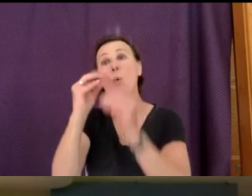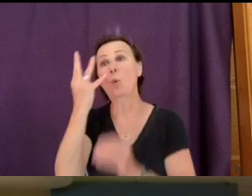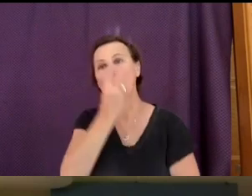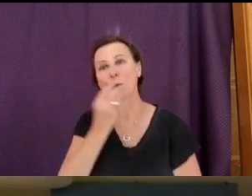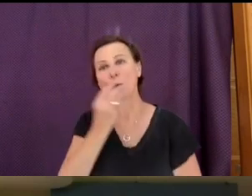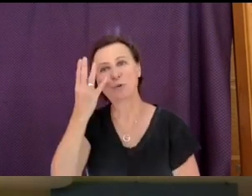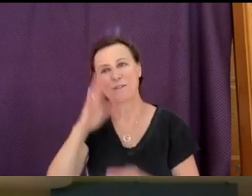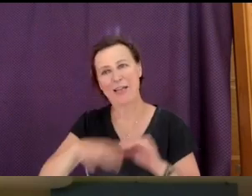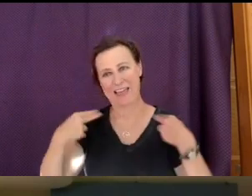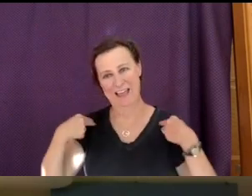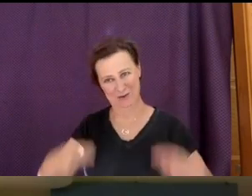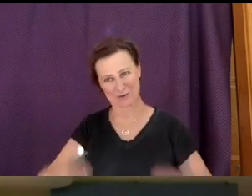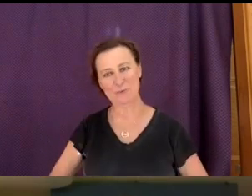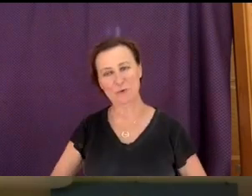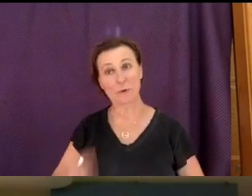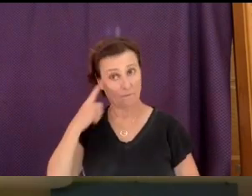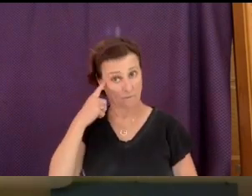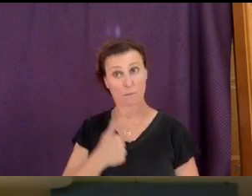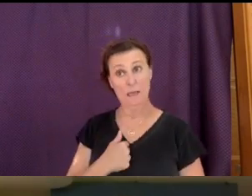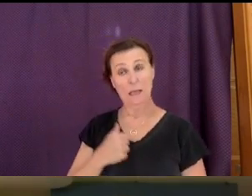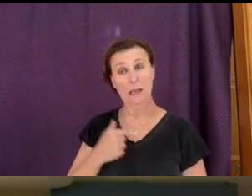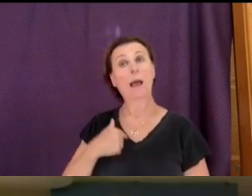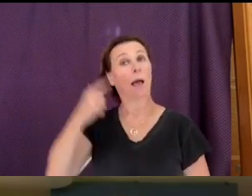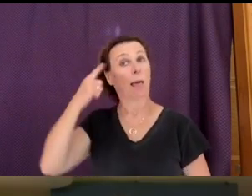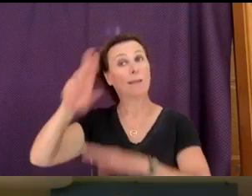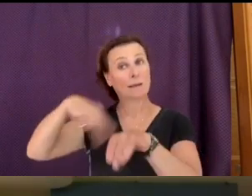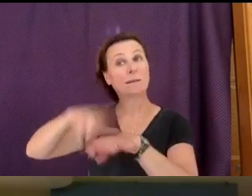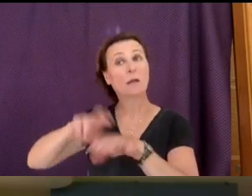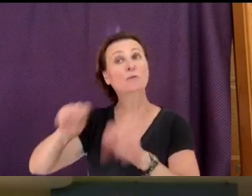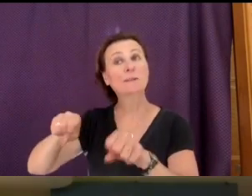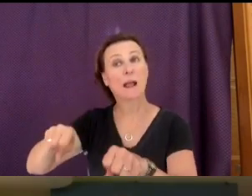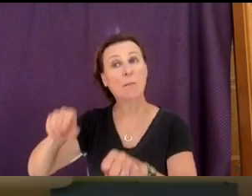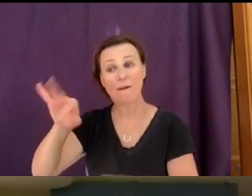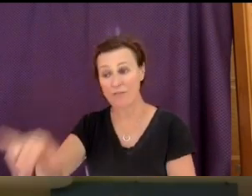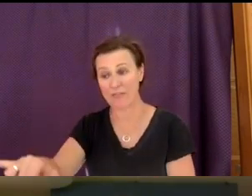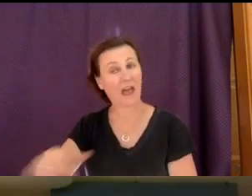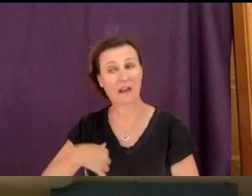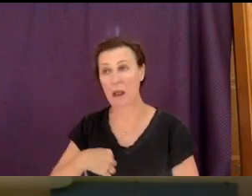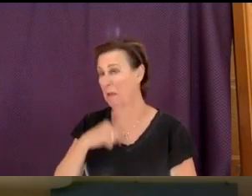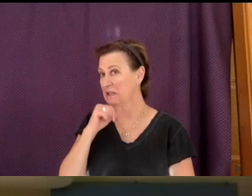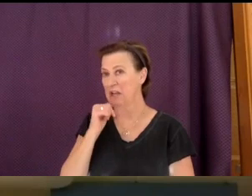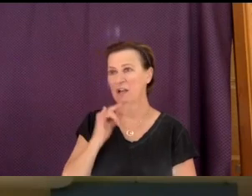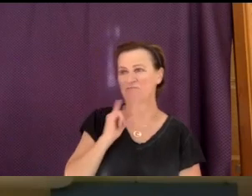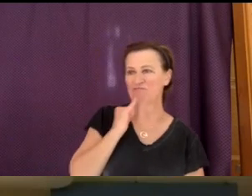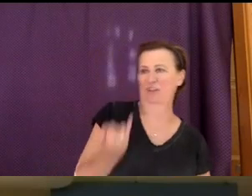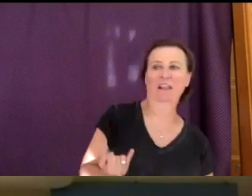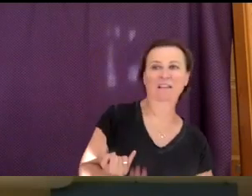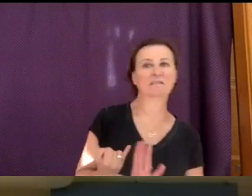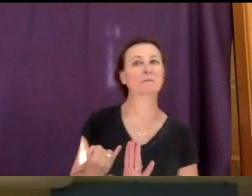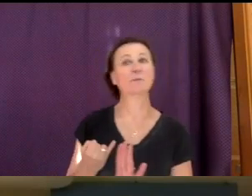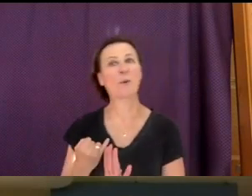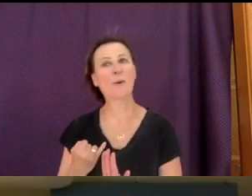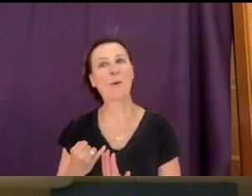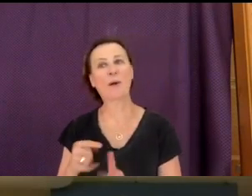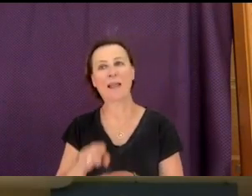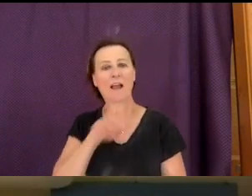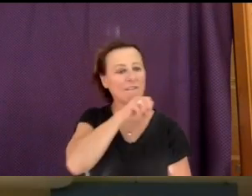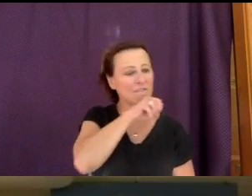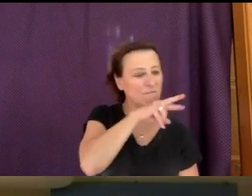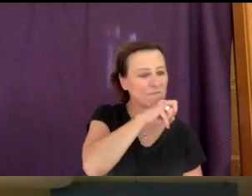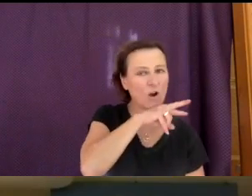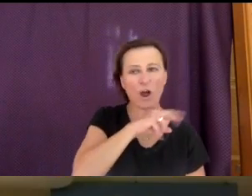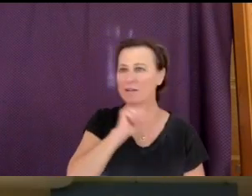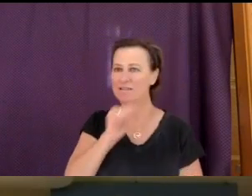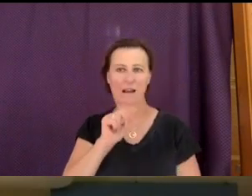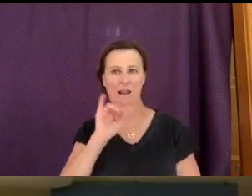As for me, I believe nature capable of this, and feel no envy, any more than the frog envies the